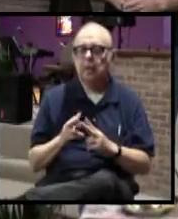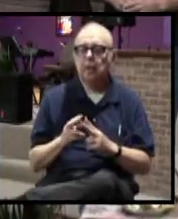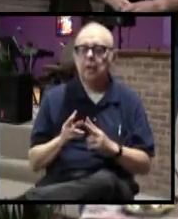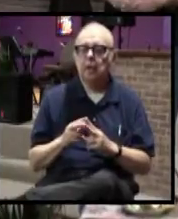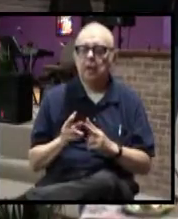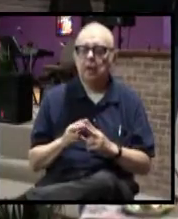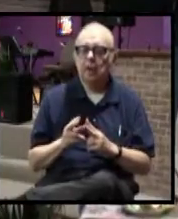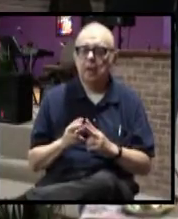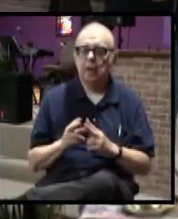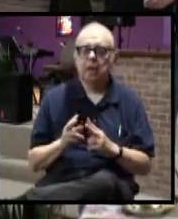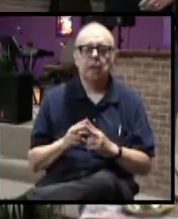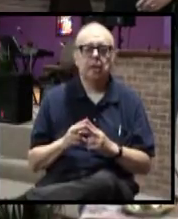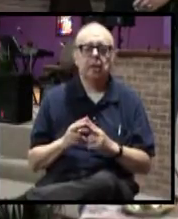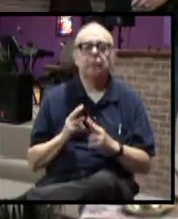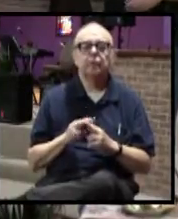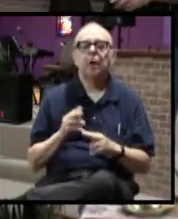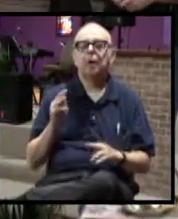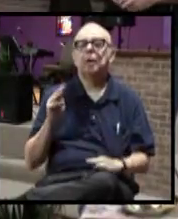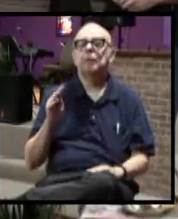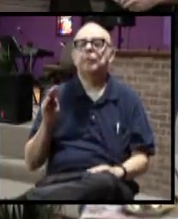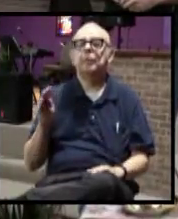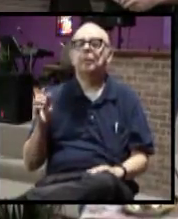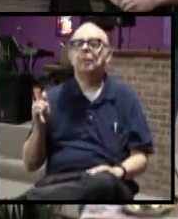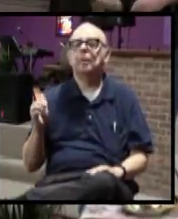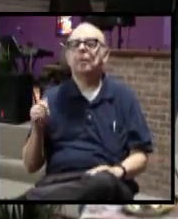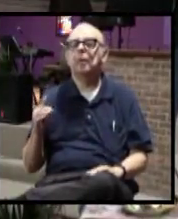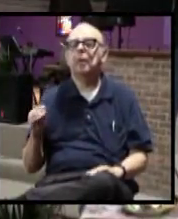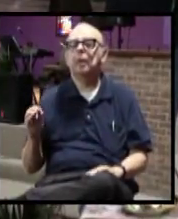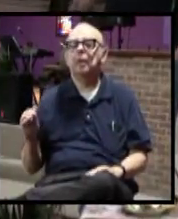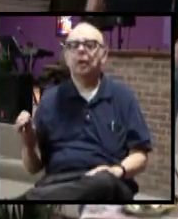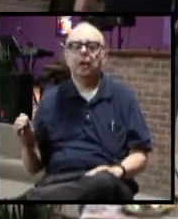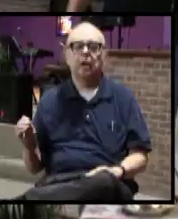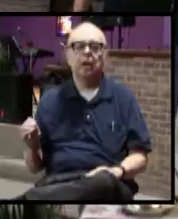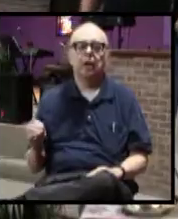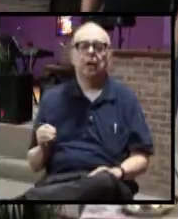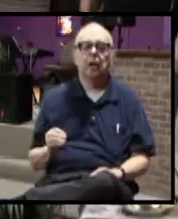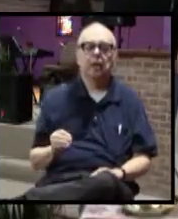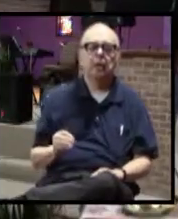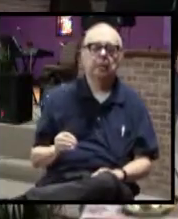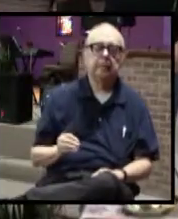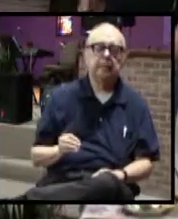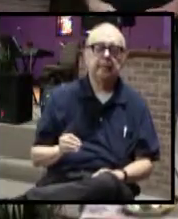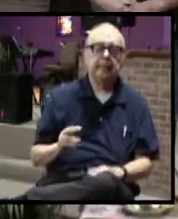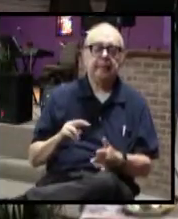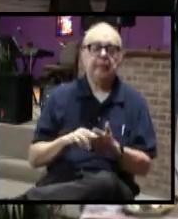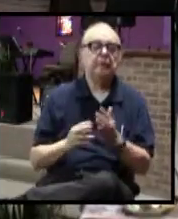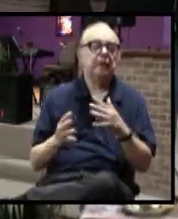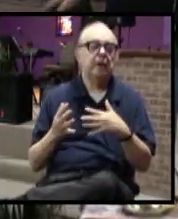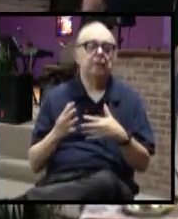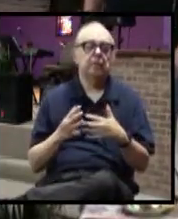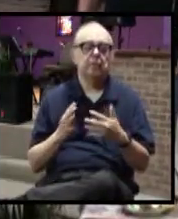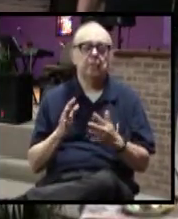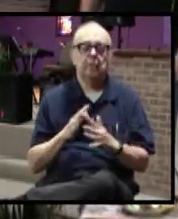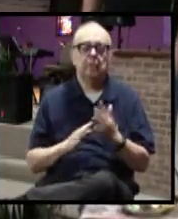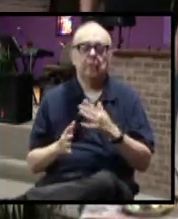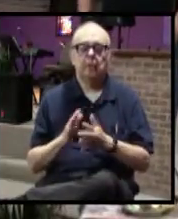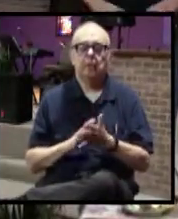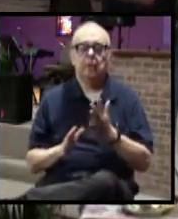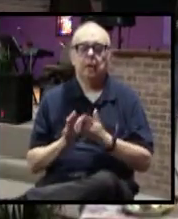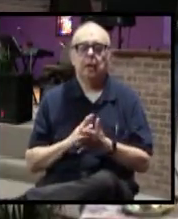what it was, it was an M for mulatto, which says they're not white, they're not black, they're mixed.